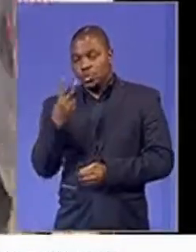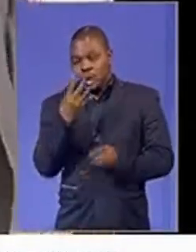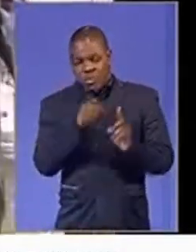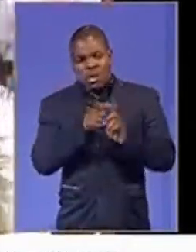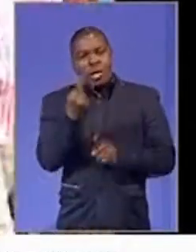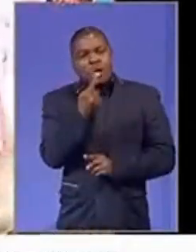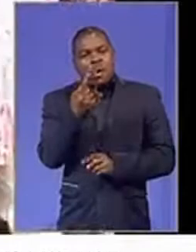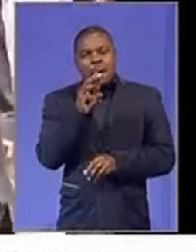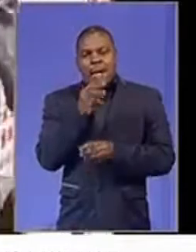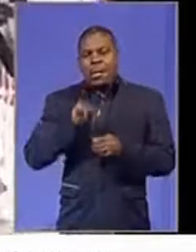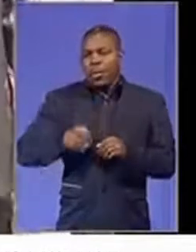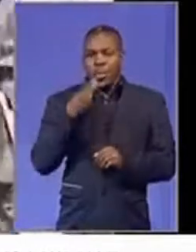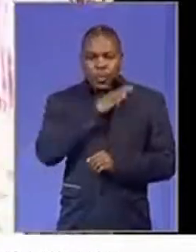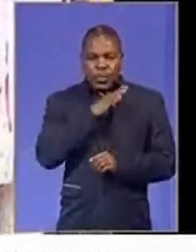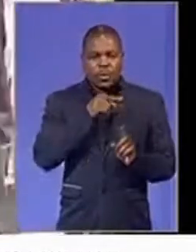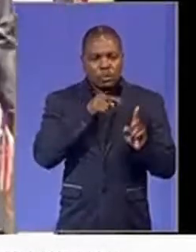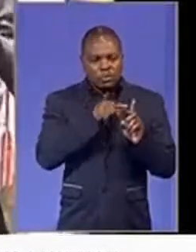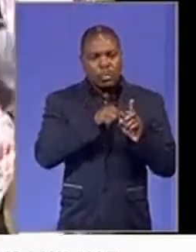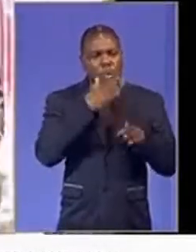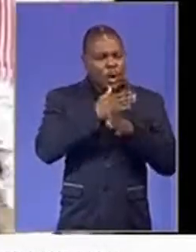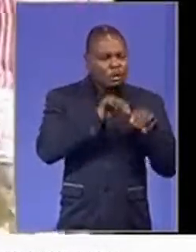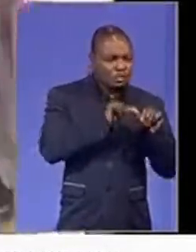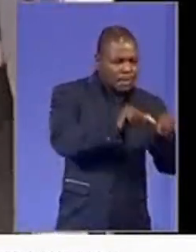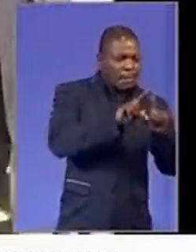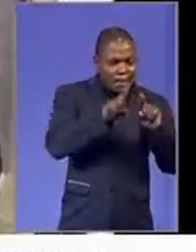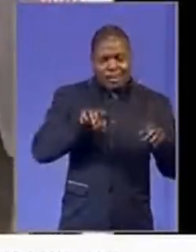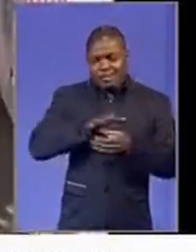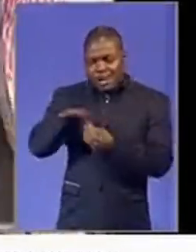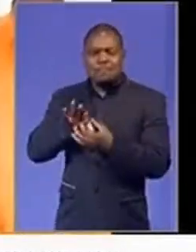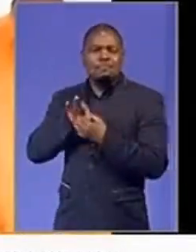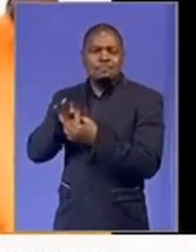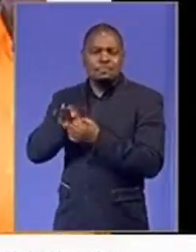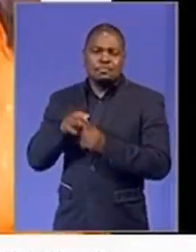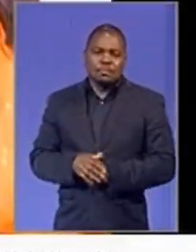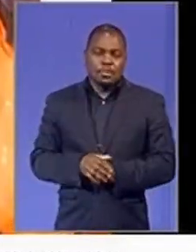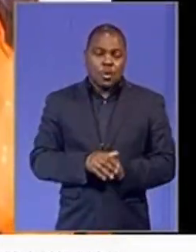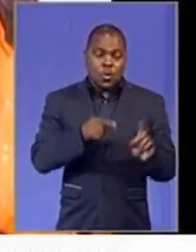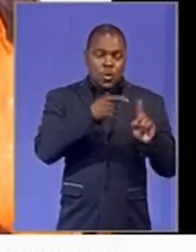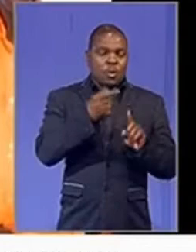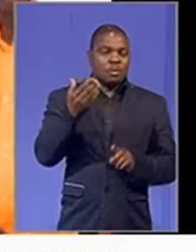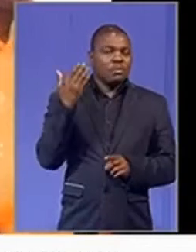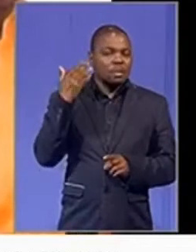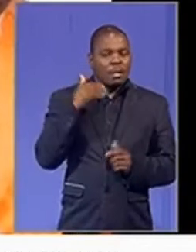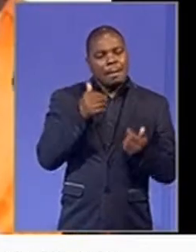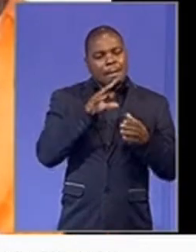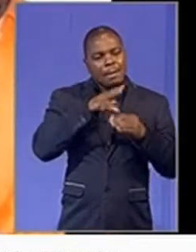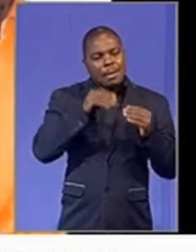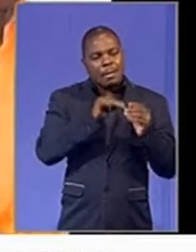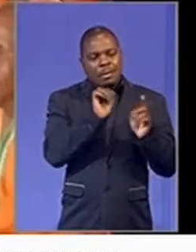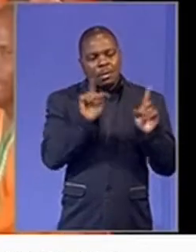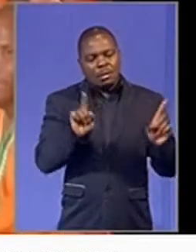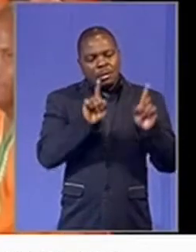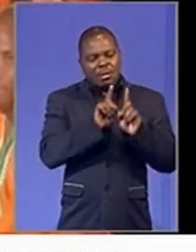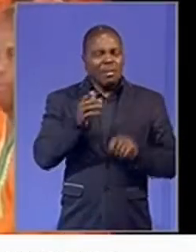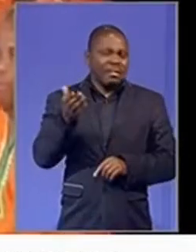o ne a sa dumelle mosebetsi wa hae ho mo arohanya le ba lelapa la hae. Setho sa mehleng sa mokga wa hae se ileng sa kopana le Magwaza Msibi